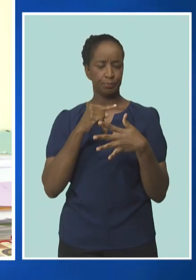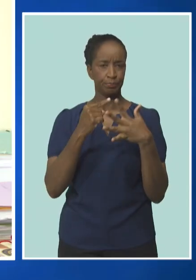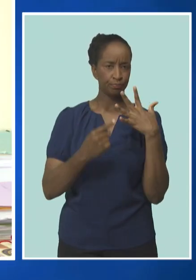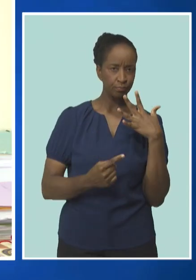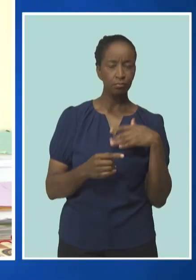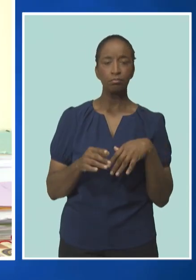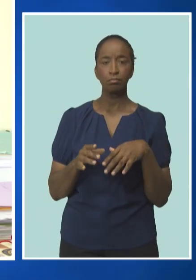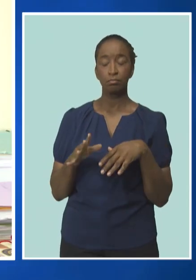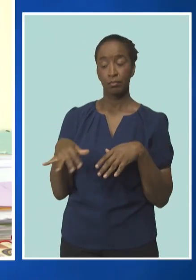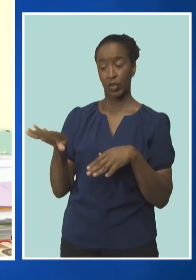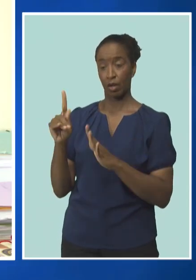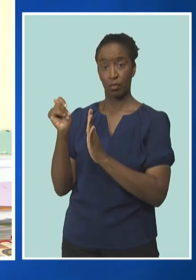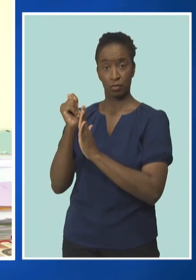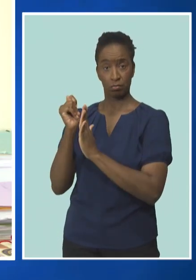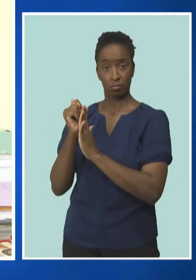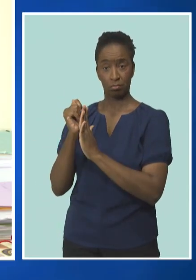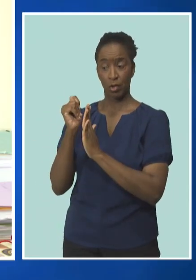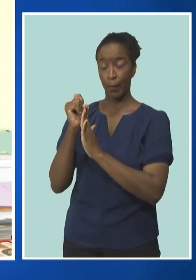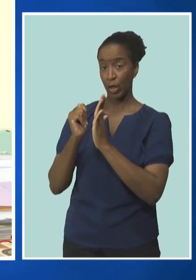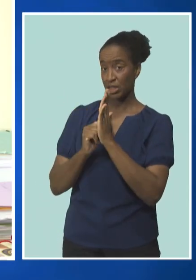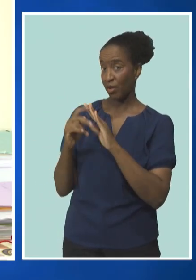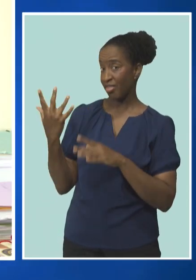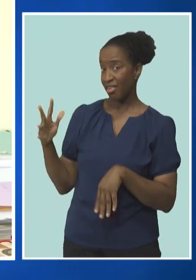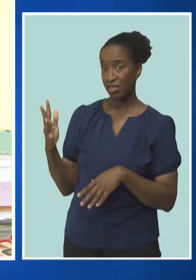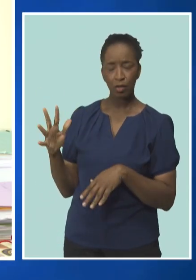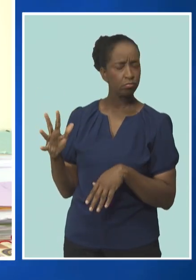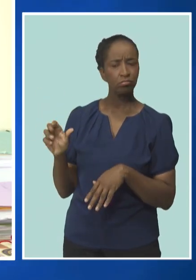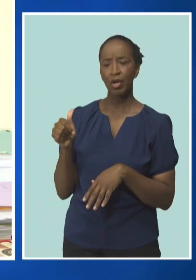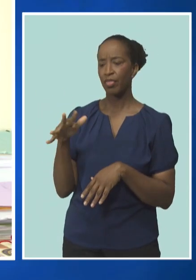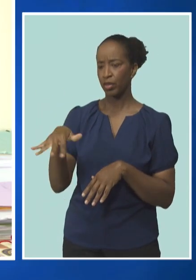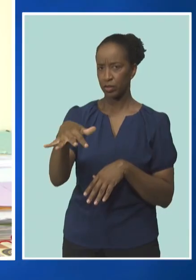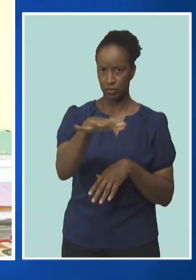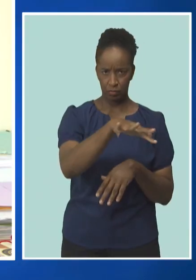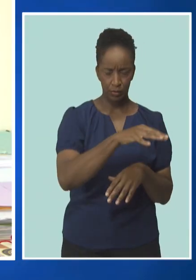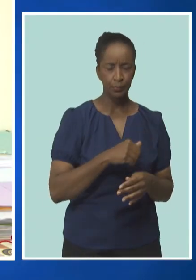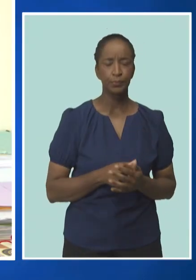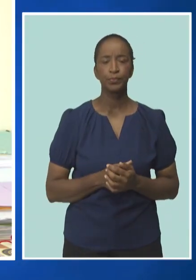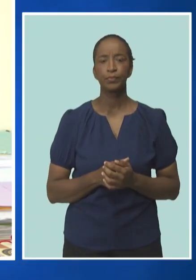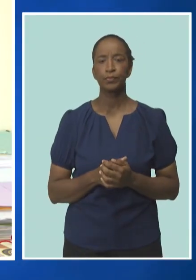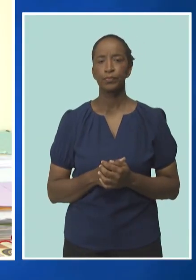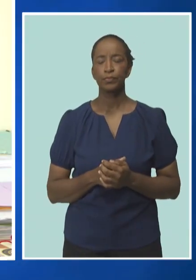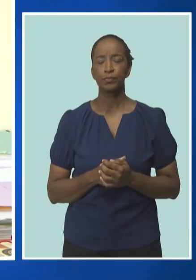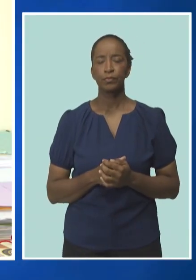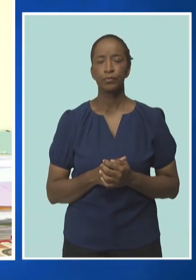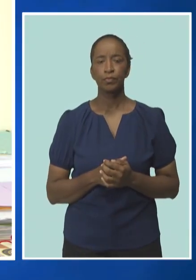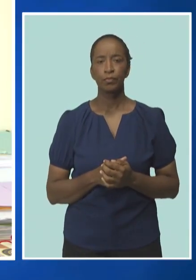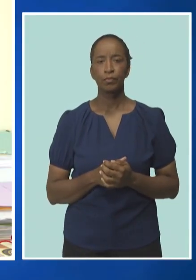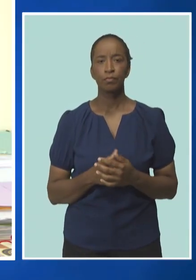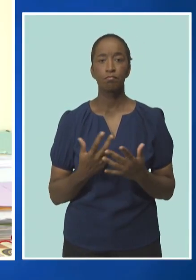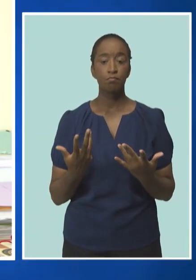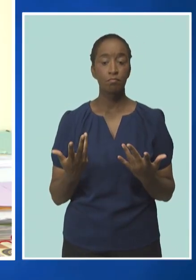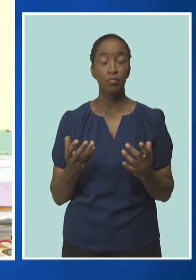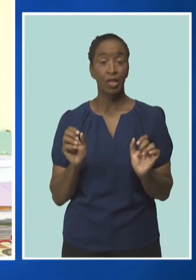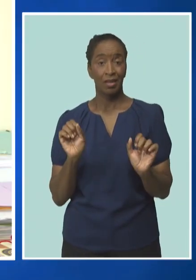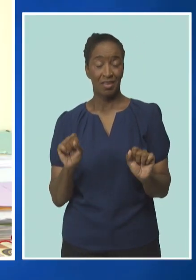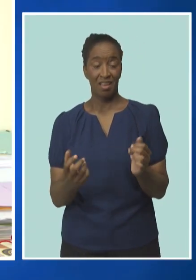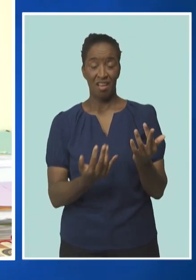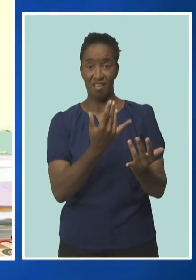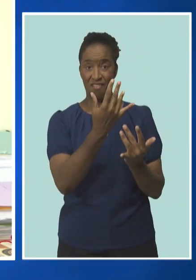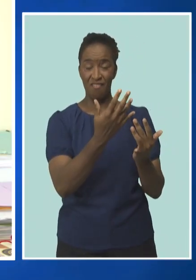Bridgetown, but in surrounding areas. What will impact response is